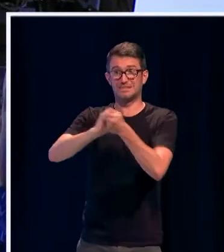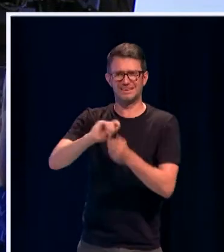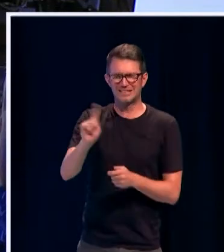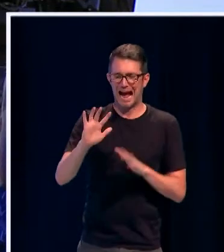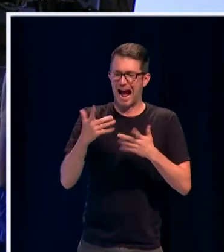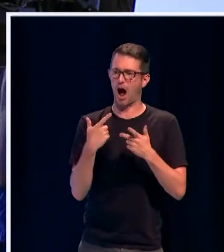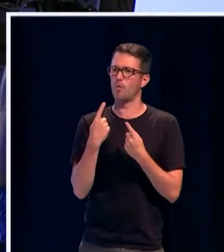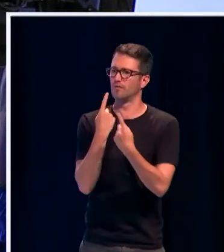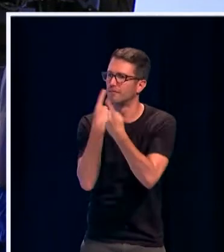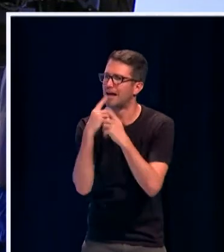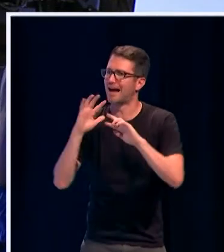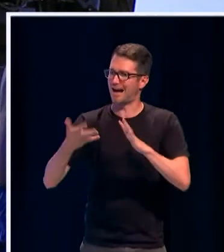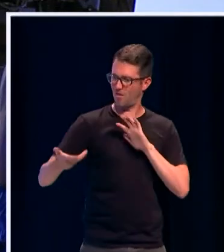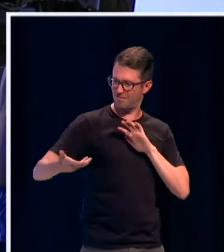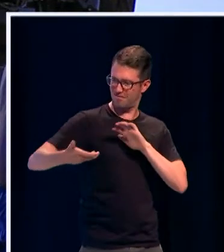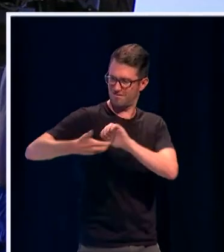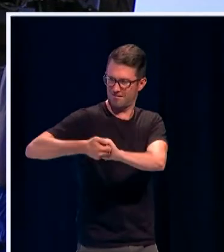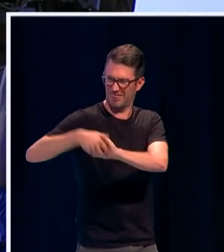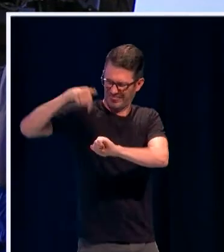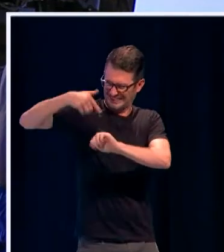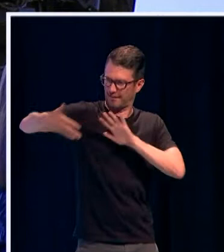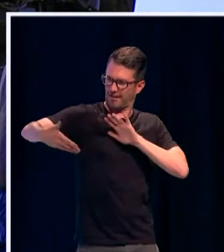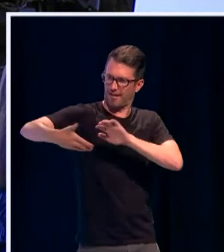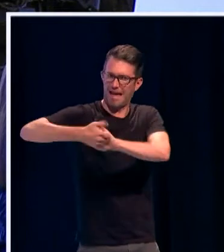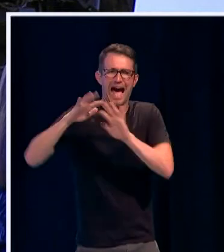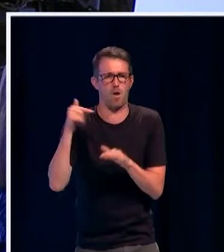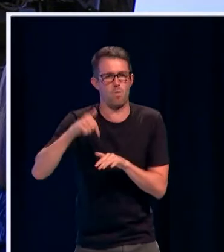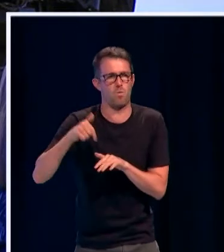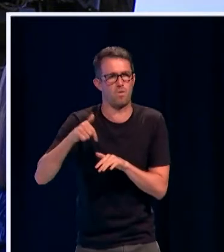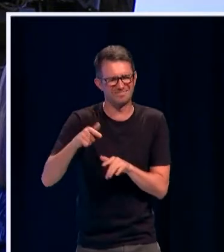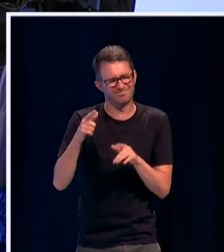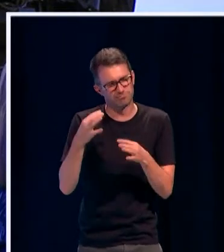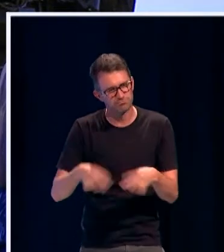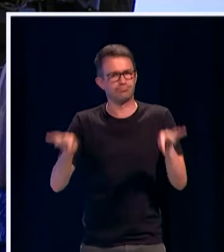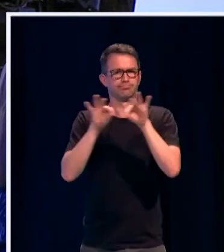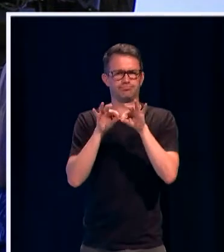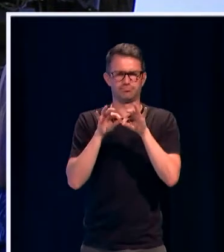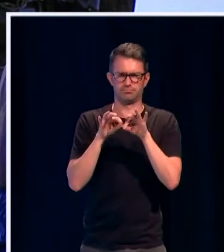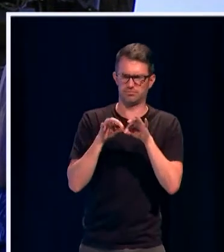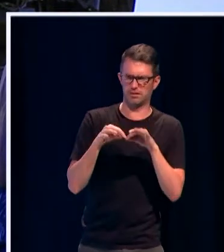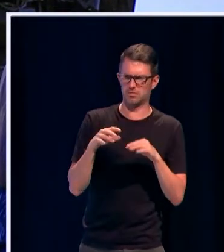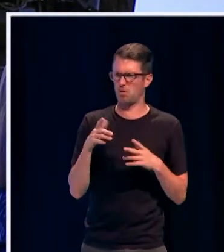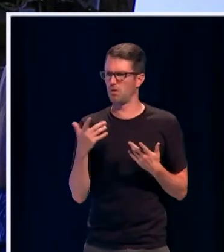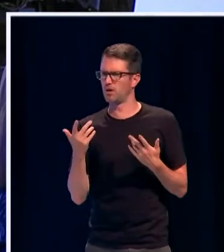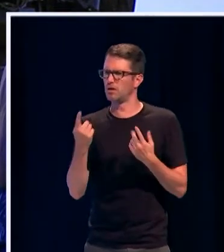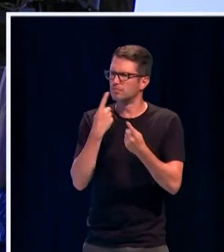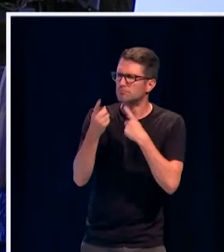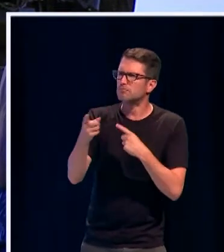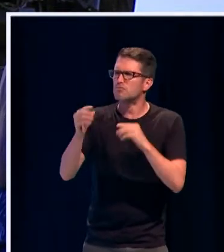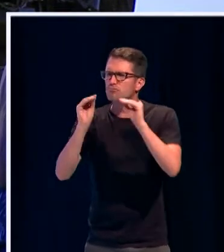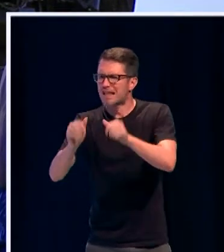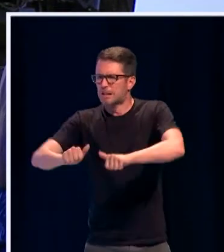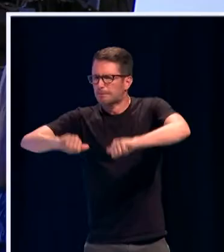system in Australia to monitor the impact of the trainings, to see how capacity building